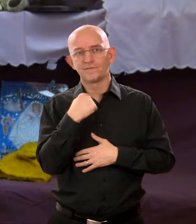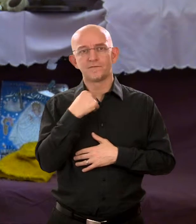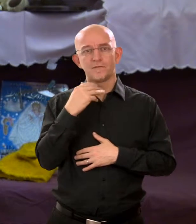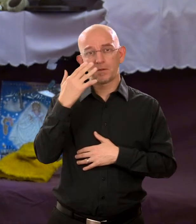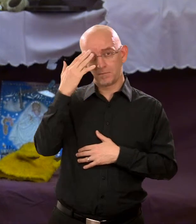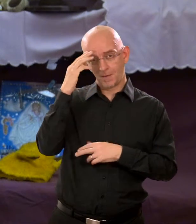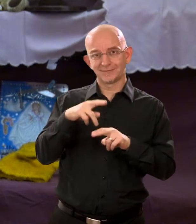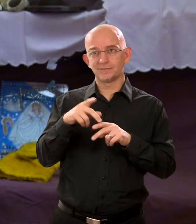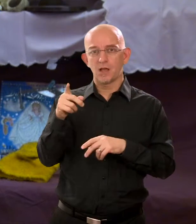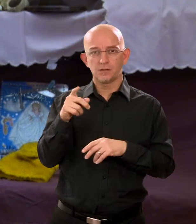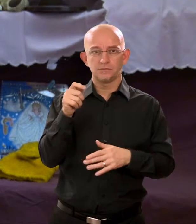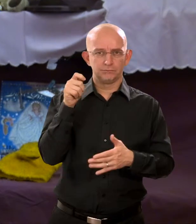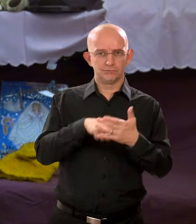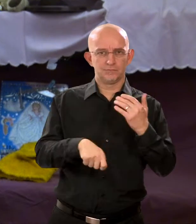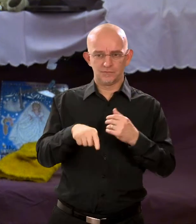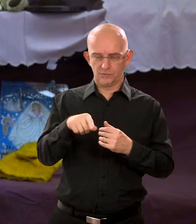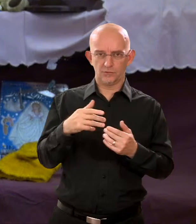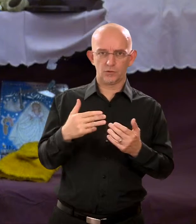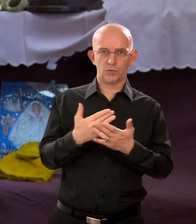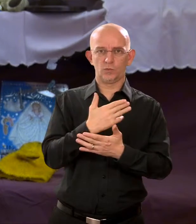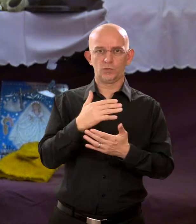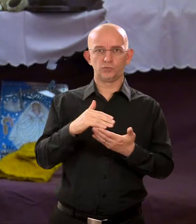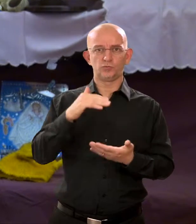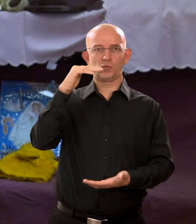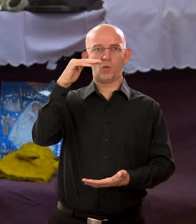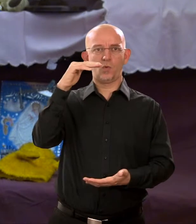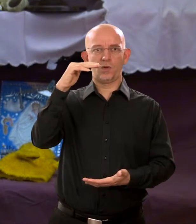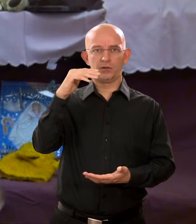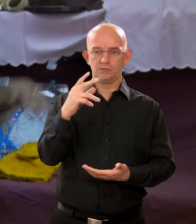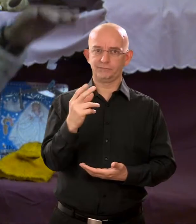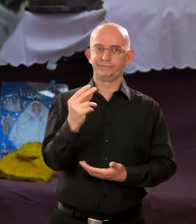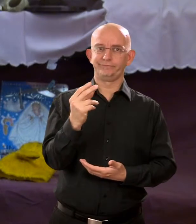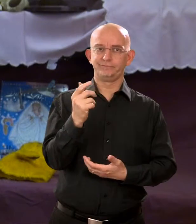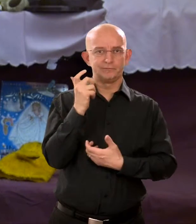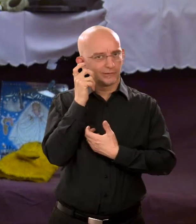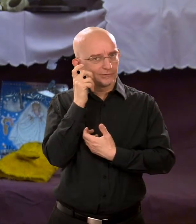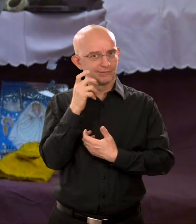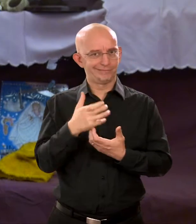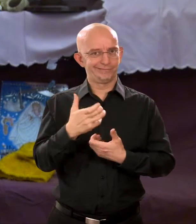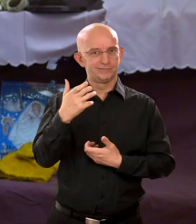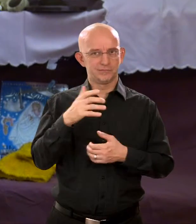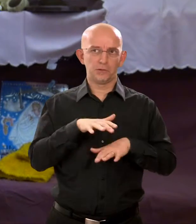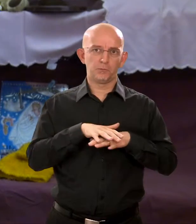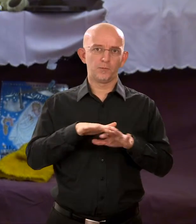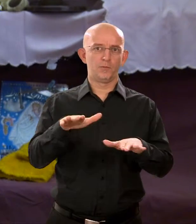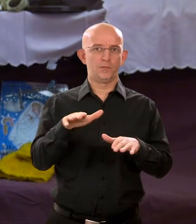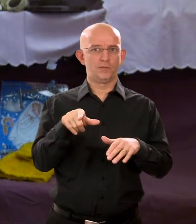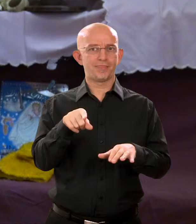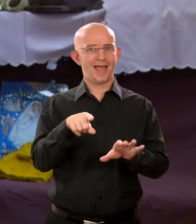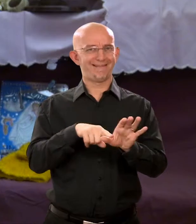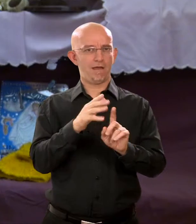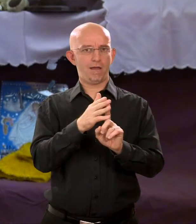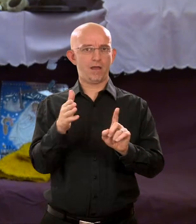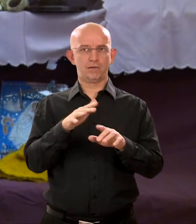I think I was about 5, and Mum and Dad bought me all these tall